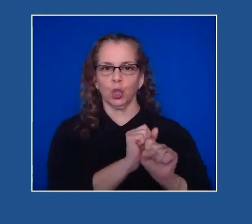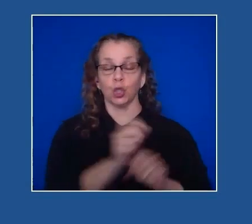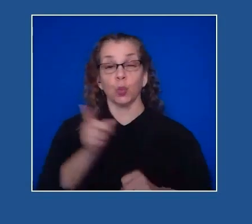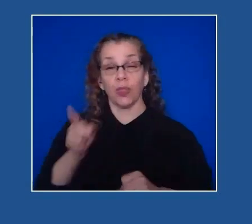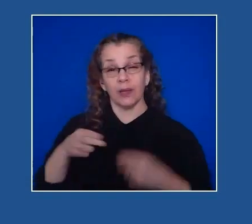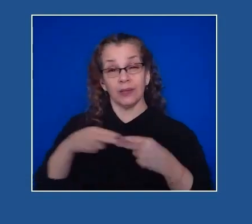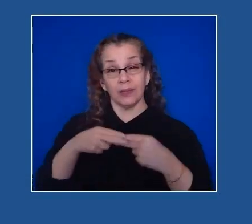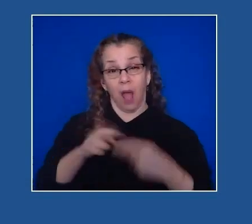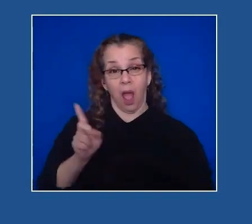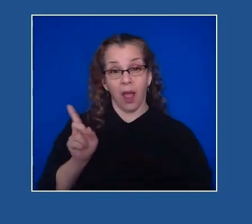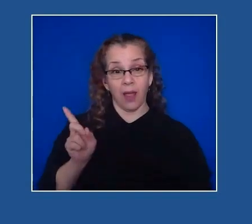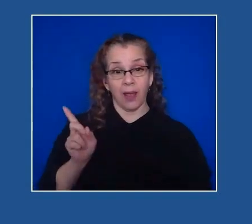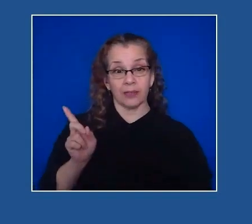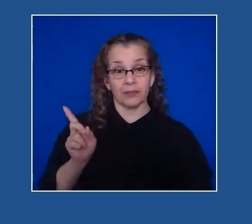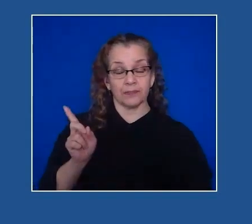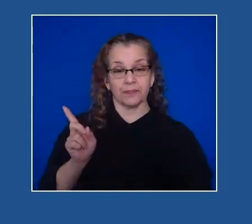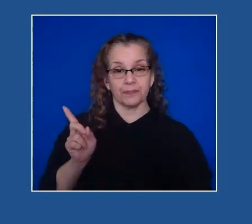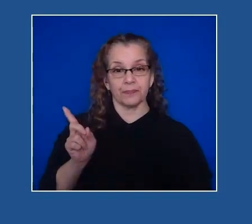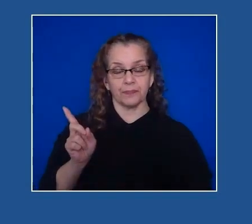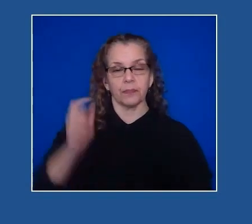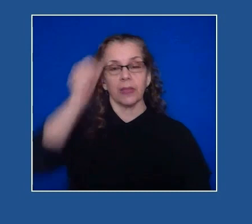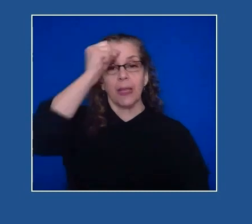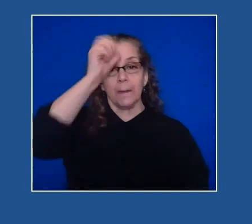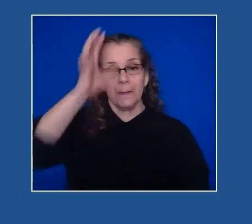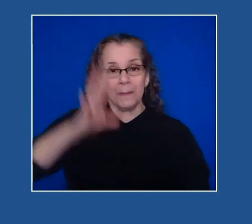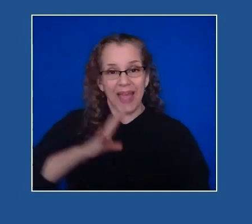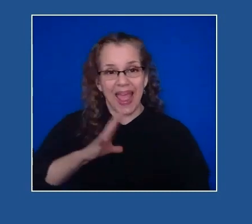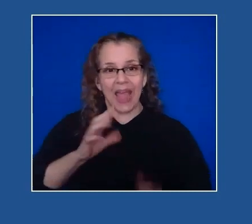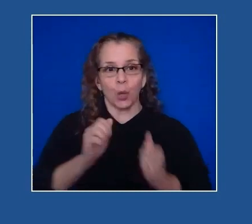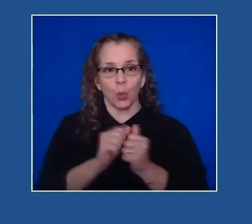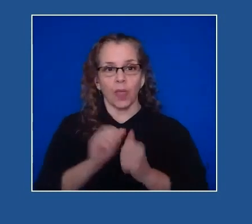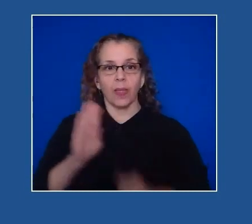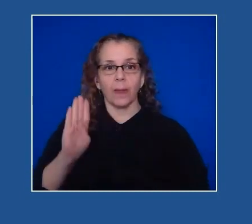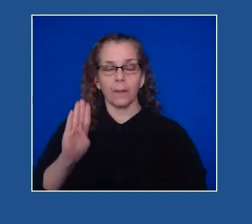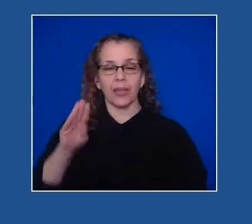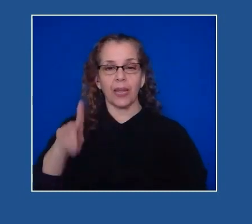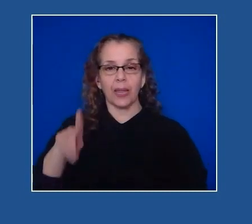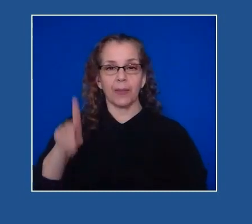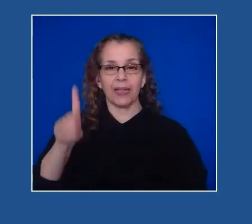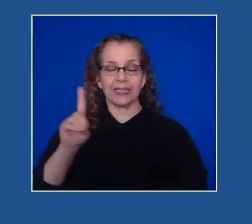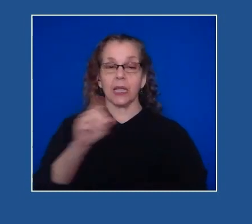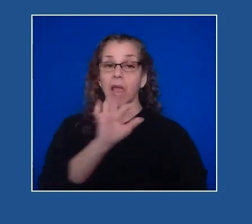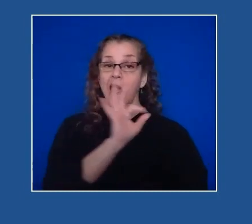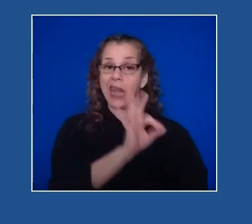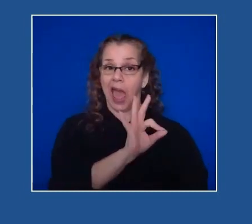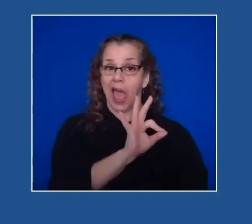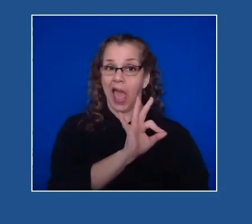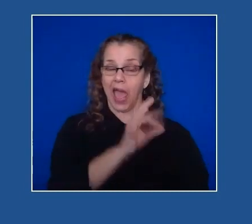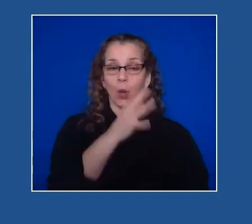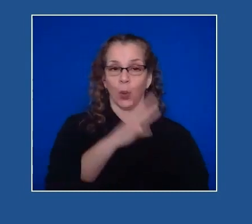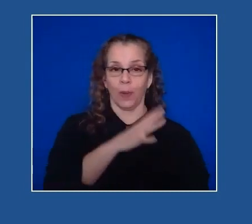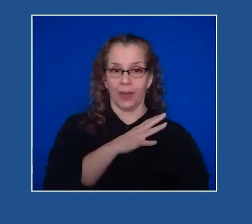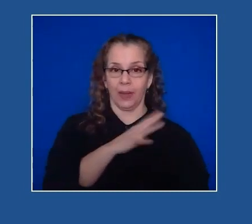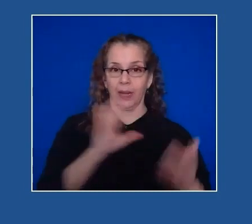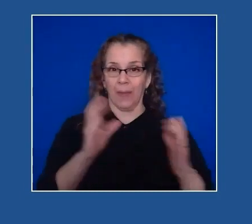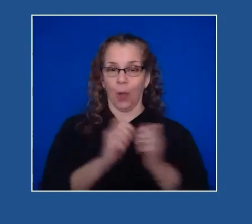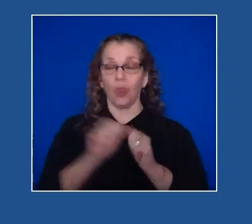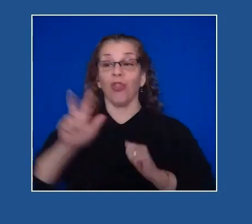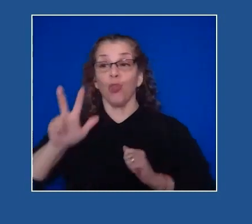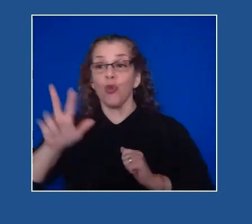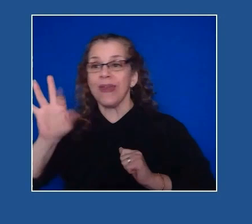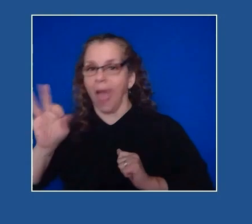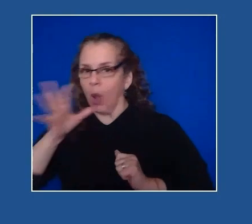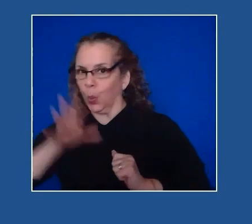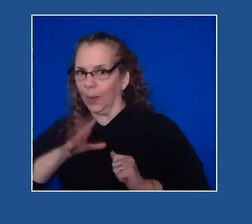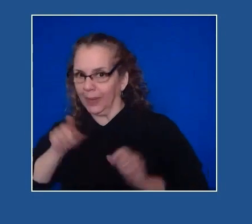that our men with BPD, or our 9 men compared to our 9 women and 39 women, if